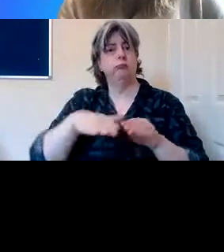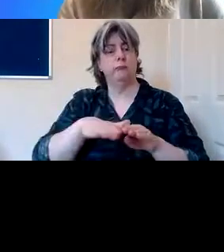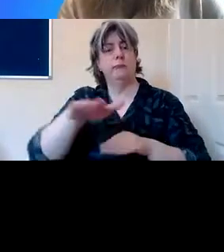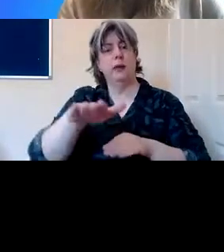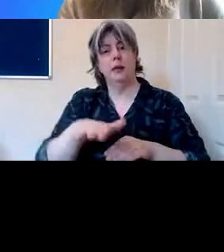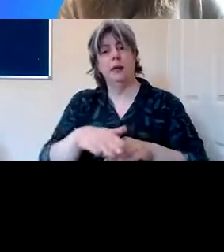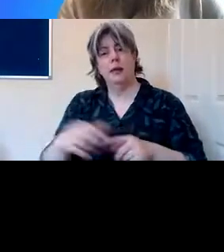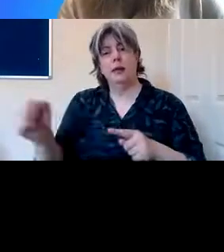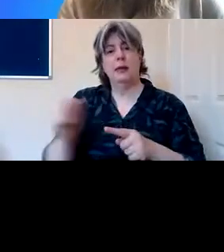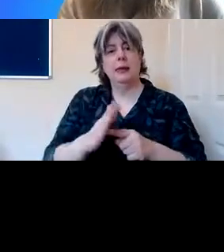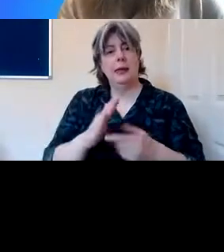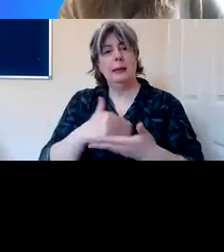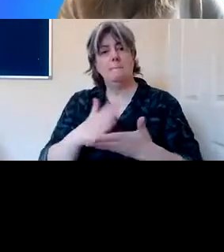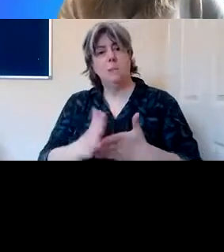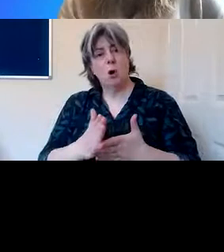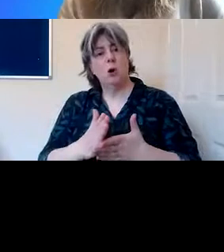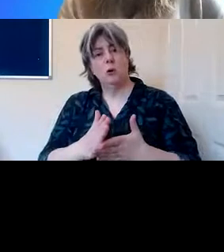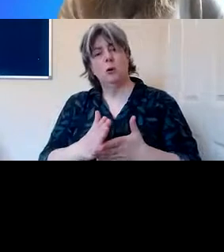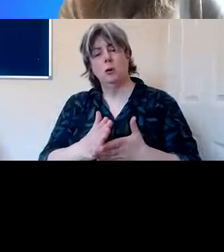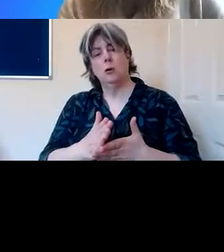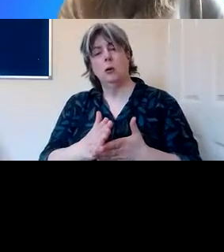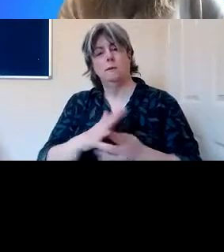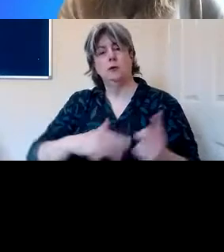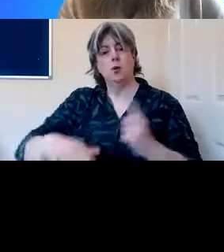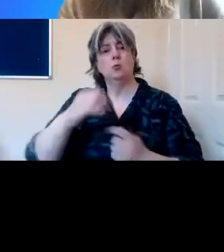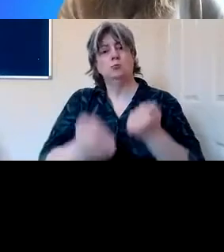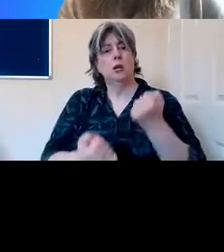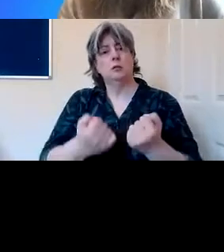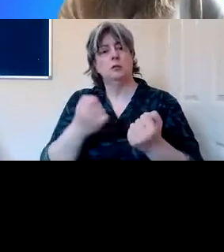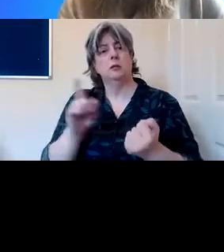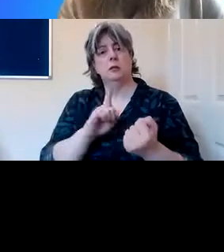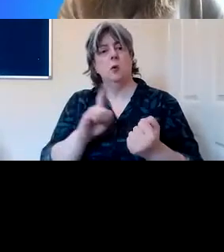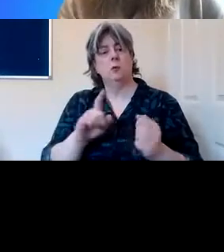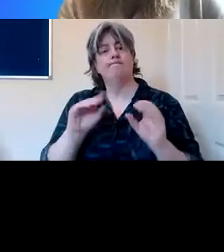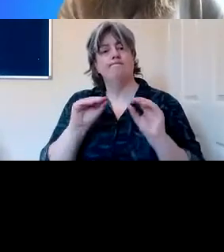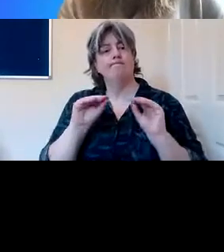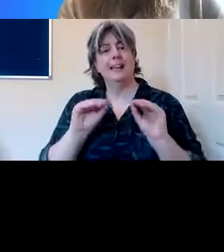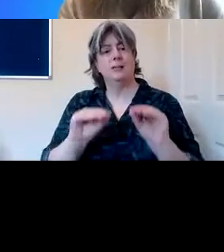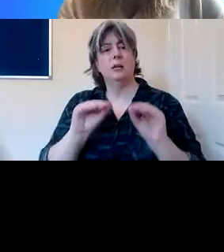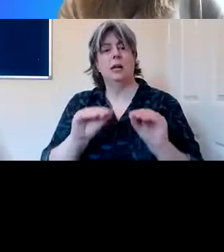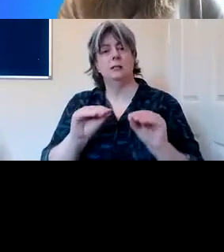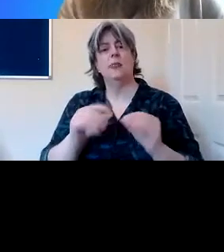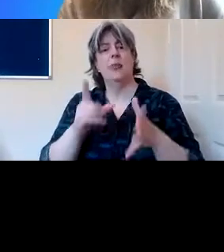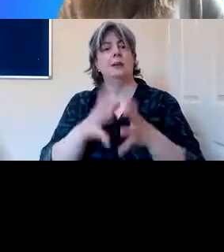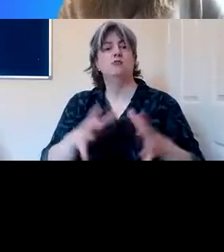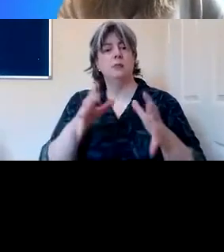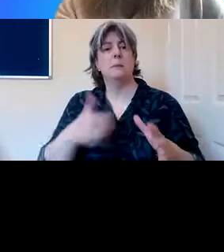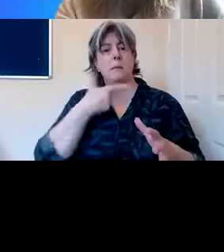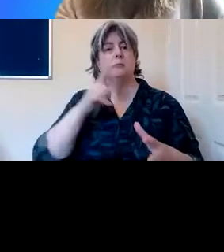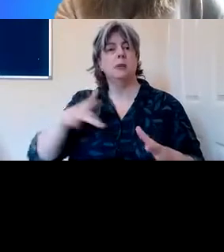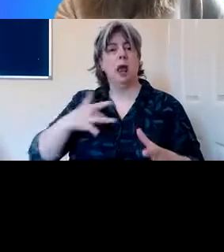Labour's philosophy and goals of social justice and changing society and increasing people's life chances.